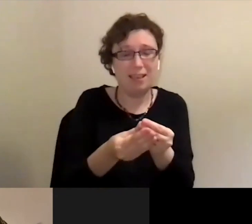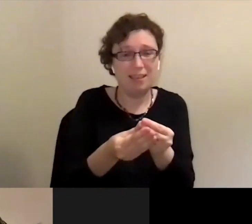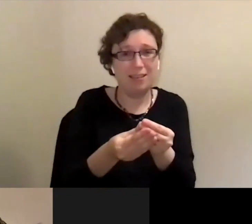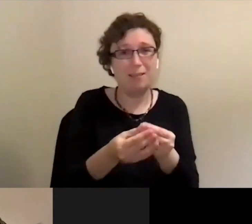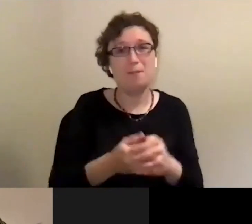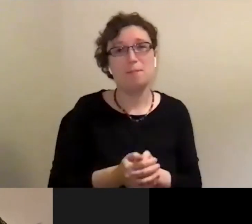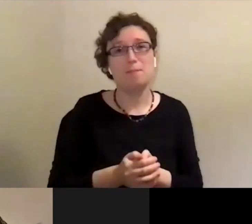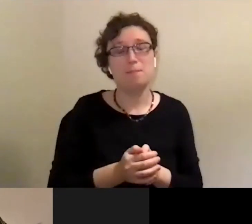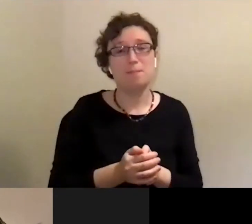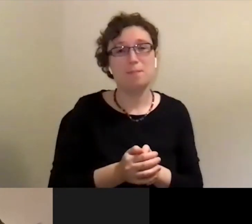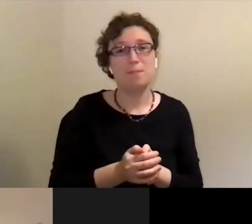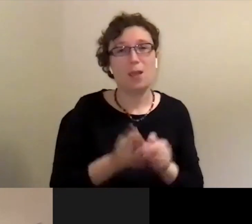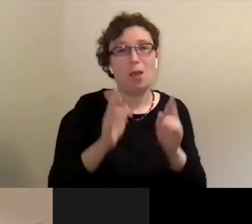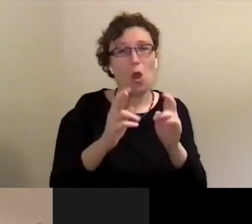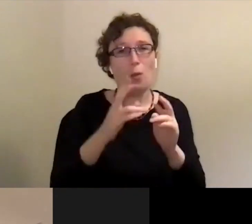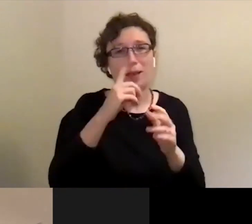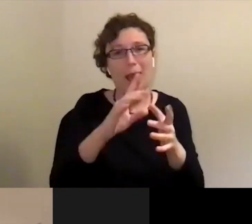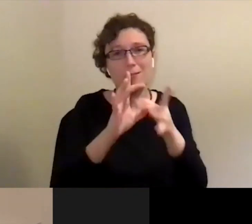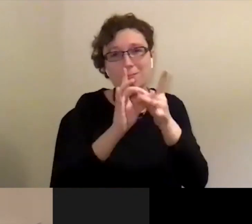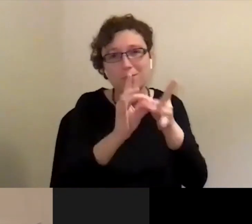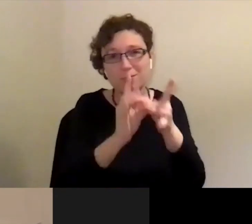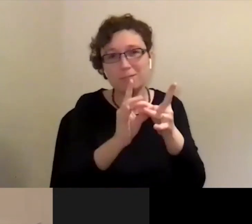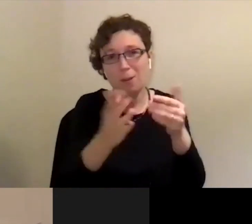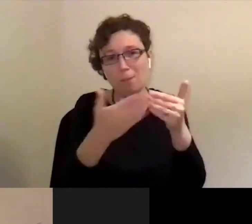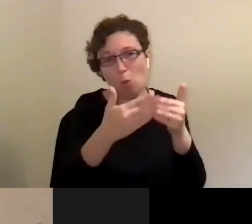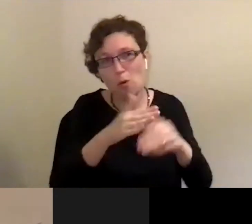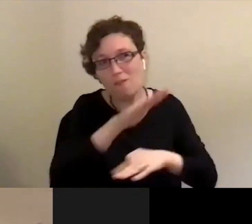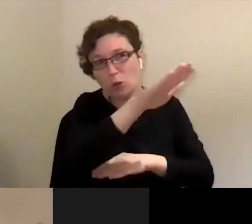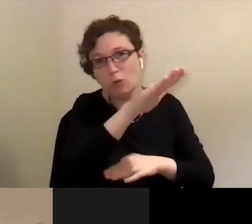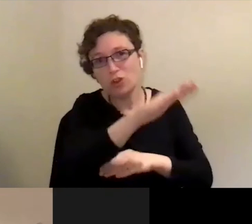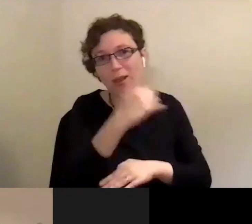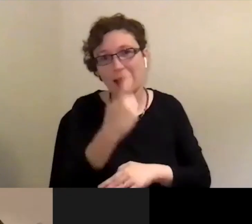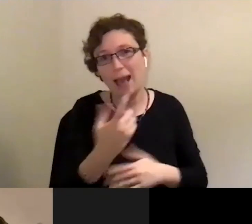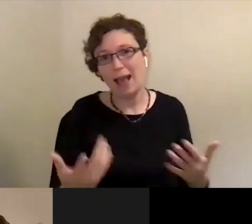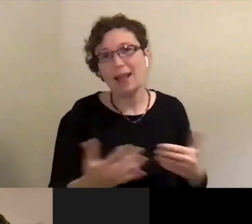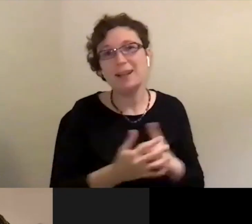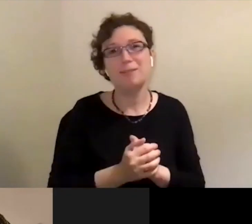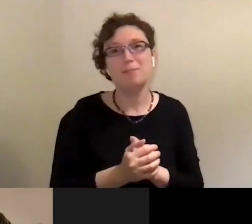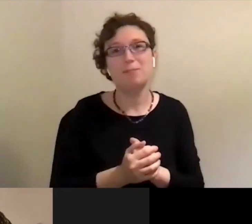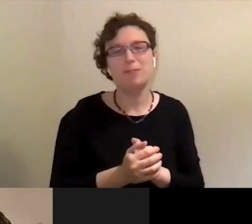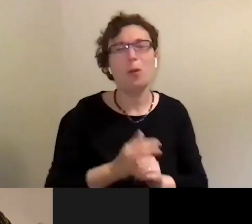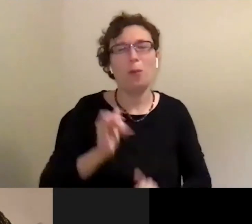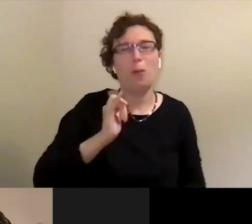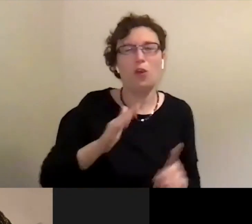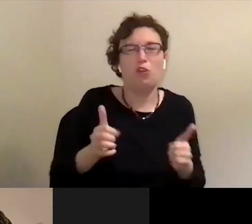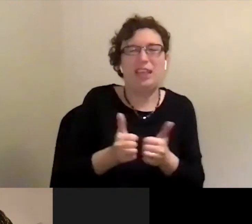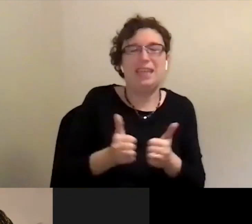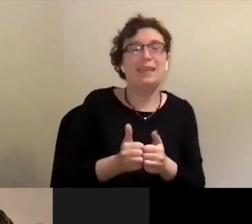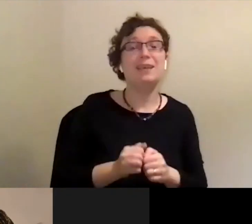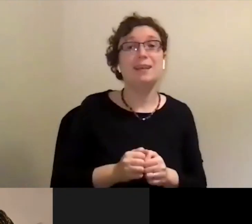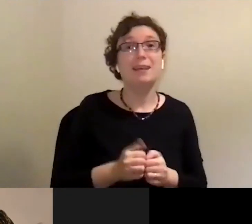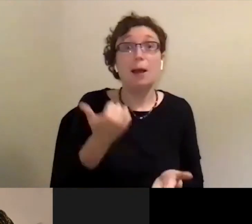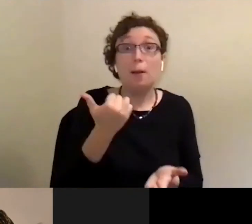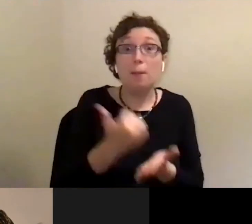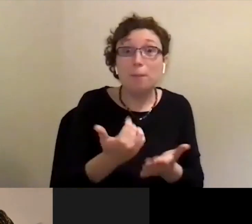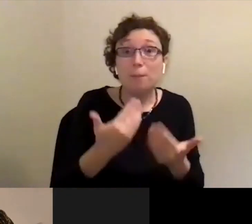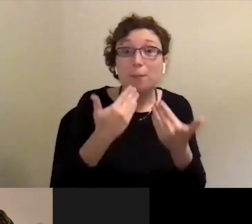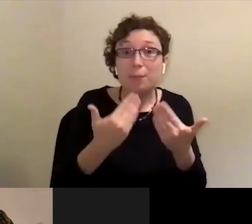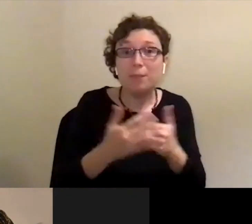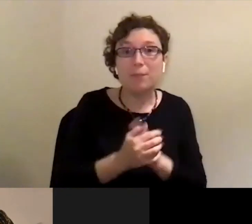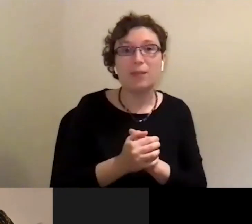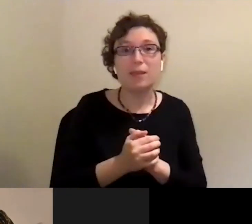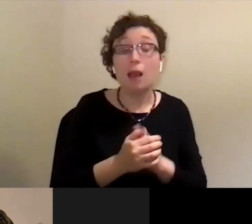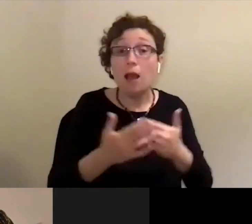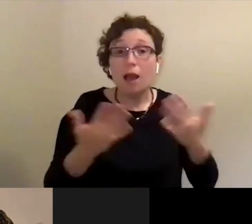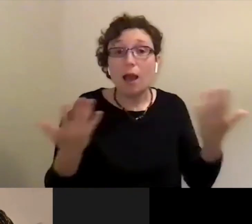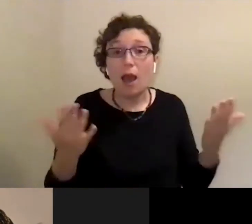I look forward to working with you in the future. Me too. Yeah, great. Fab. Did you want to say, I don't want